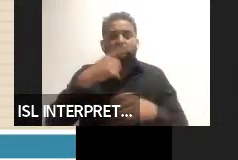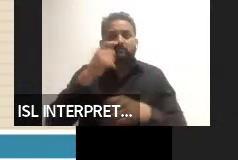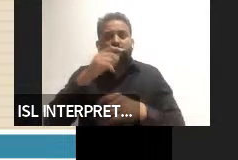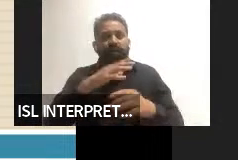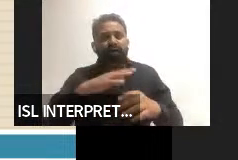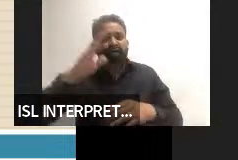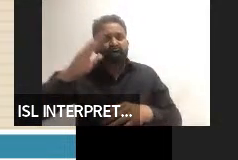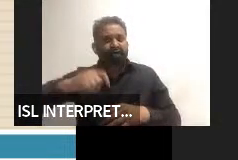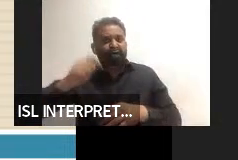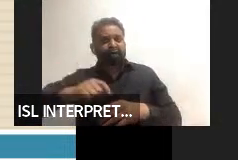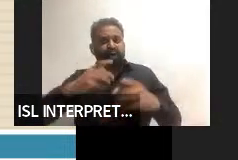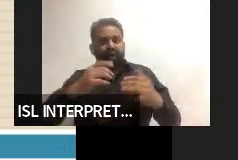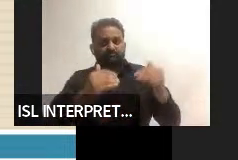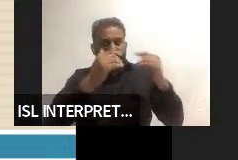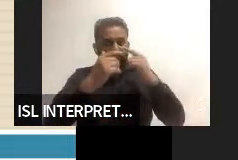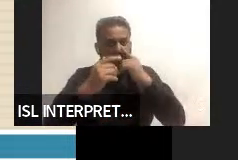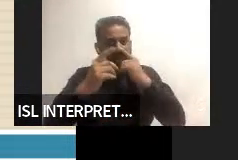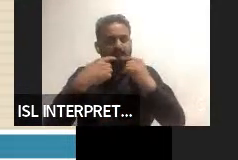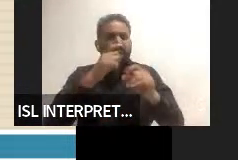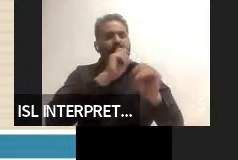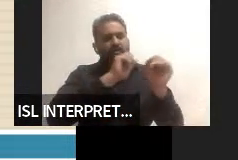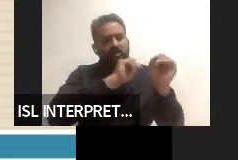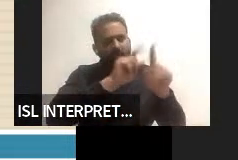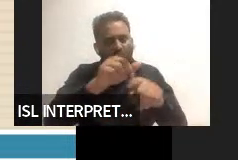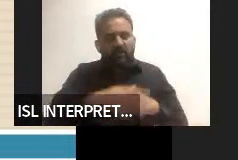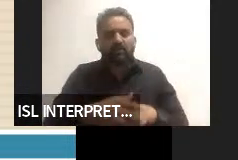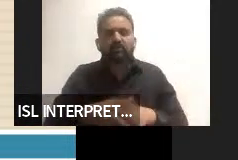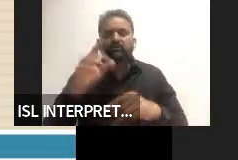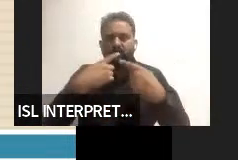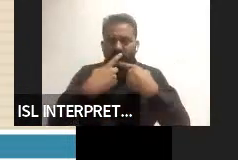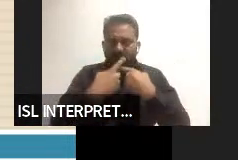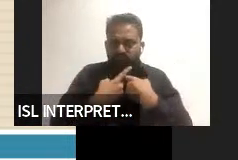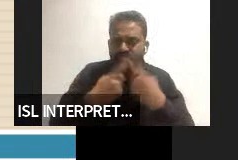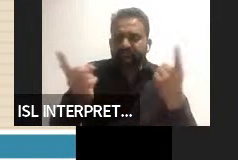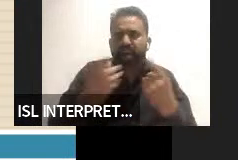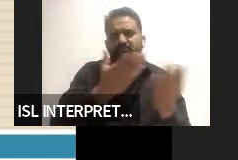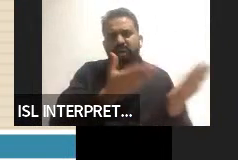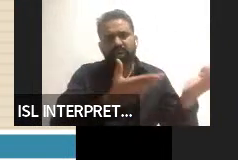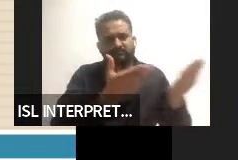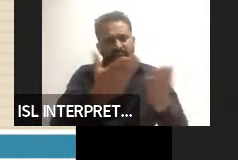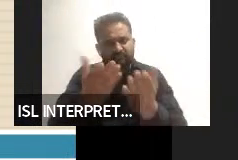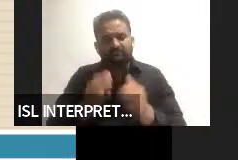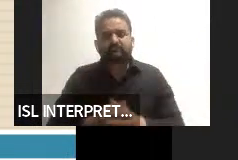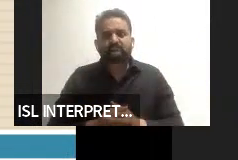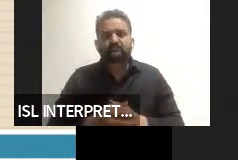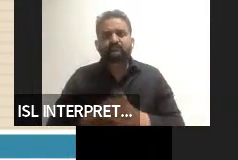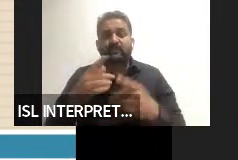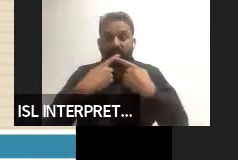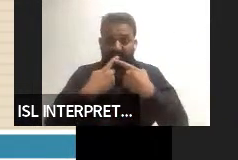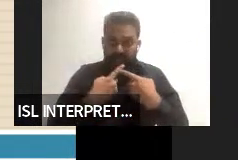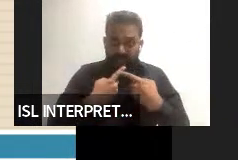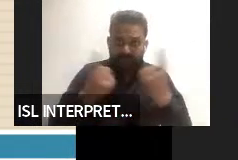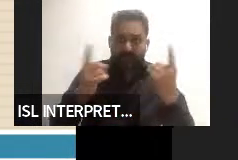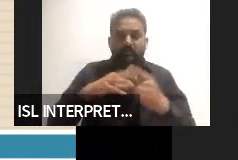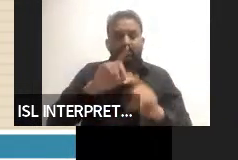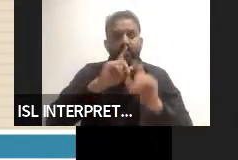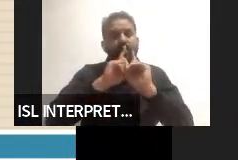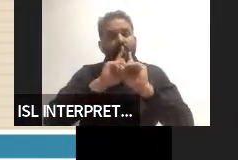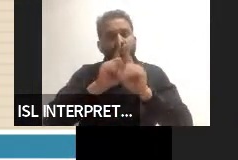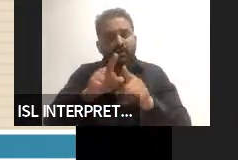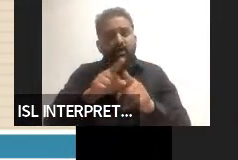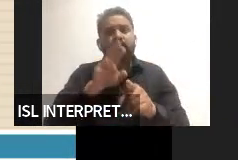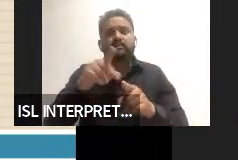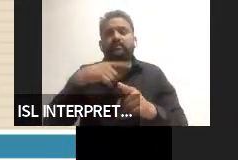order something to the party, to declare something to the party, to declare something, order something. So you should